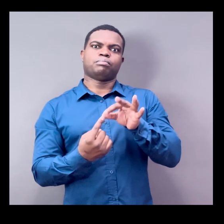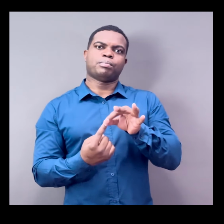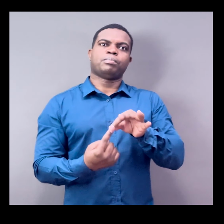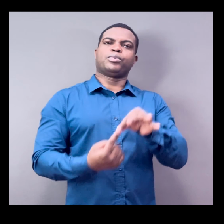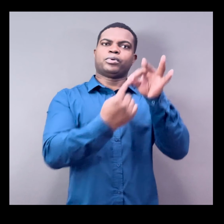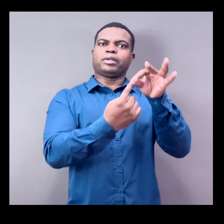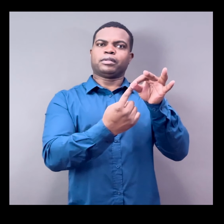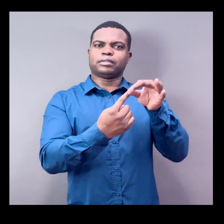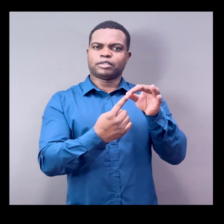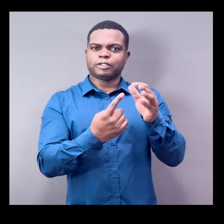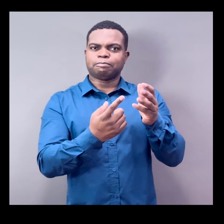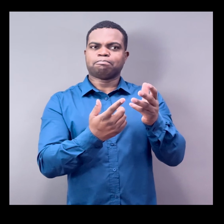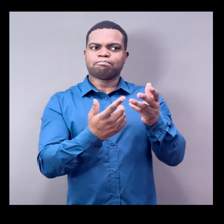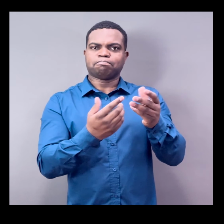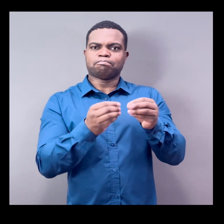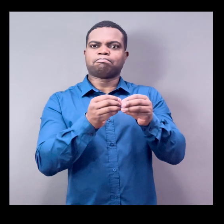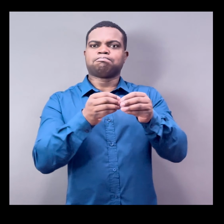then